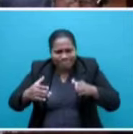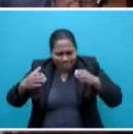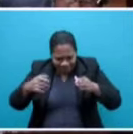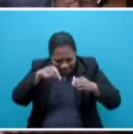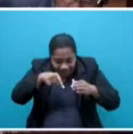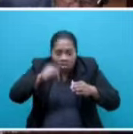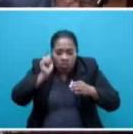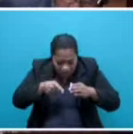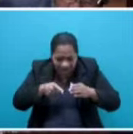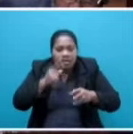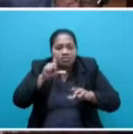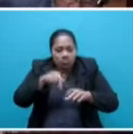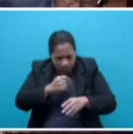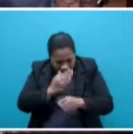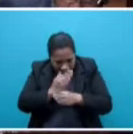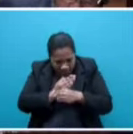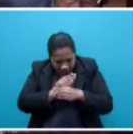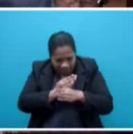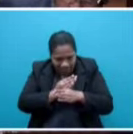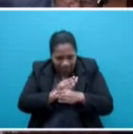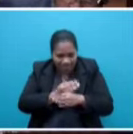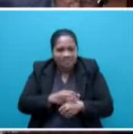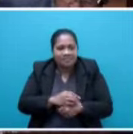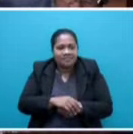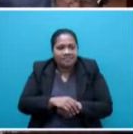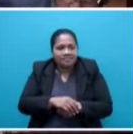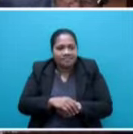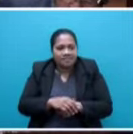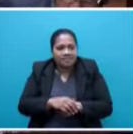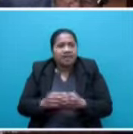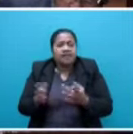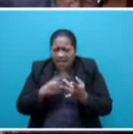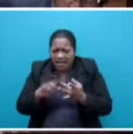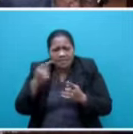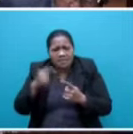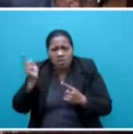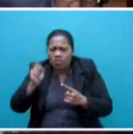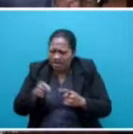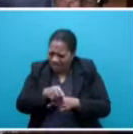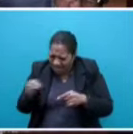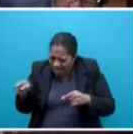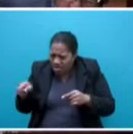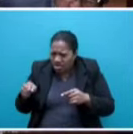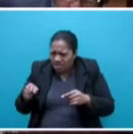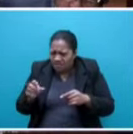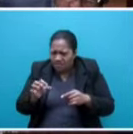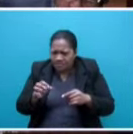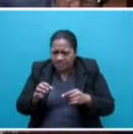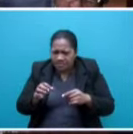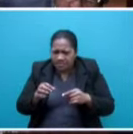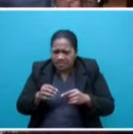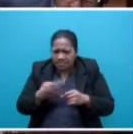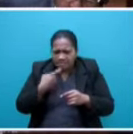out the governance. The other point I'd like to point out to him is absolutely misleading Parliament by saying that the previous governments used to